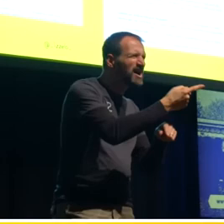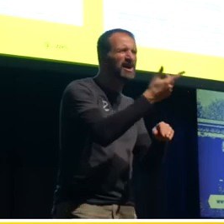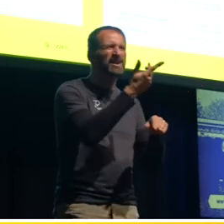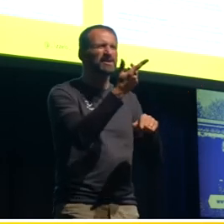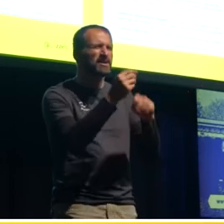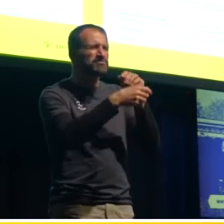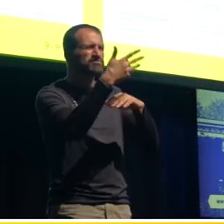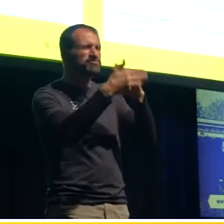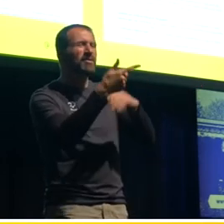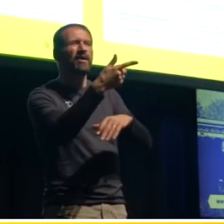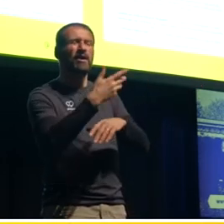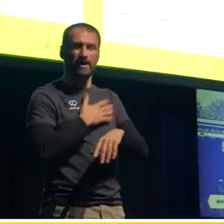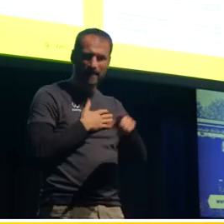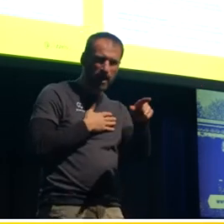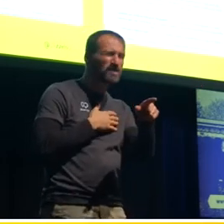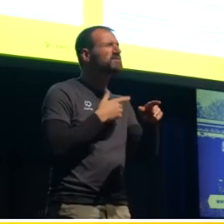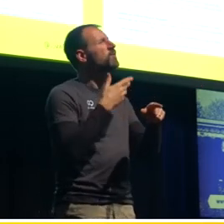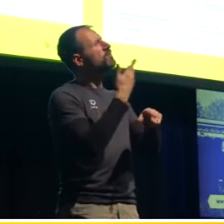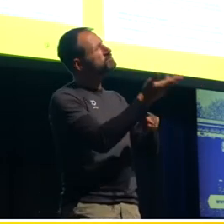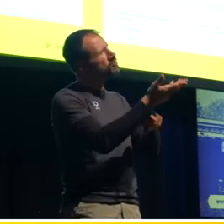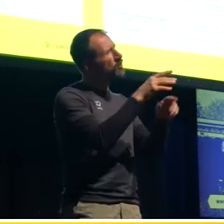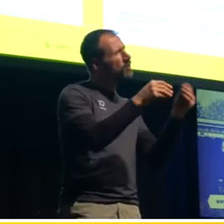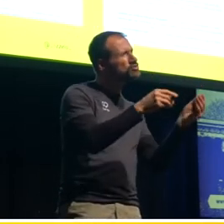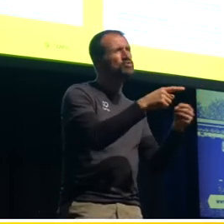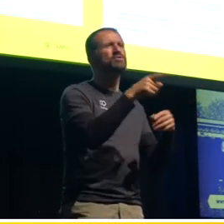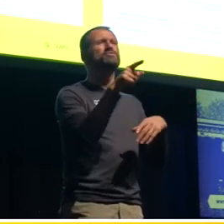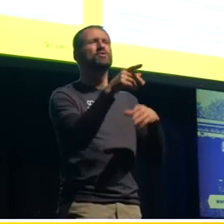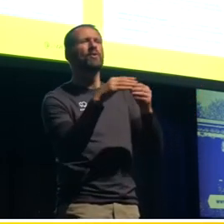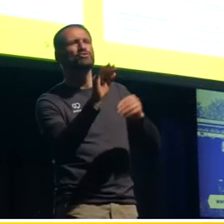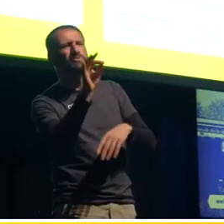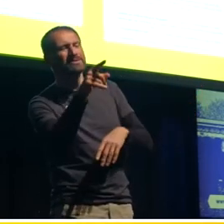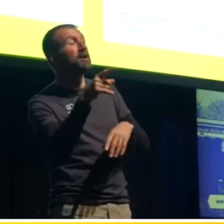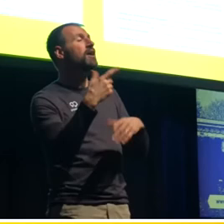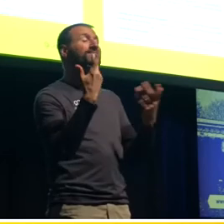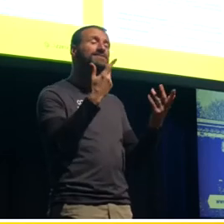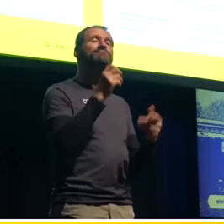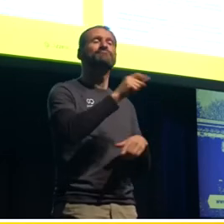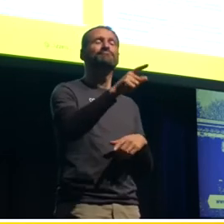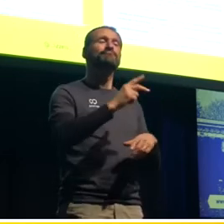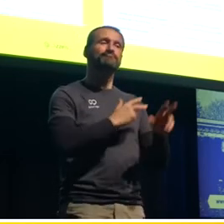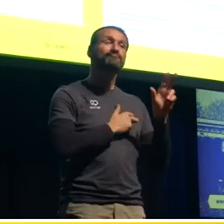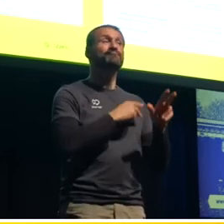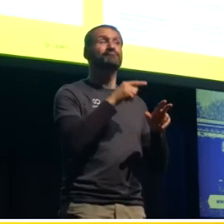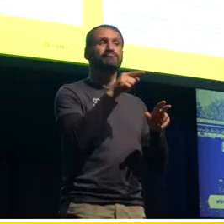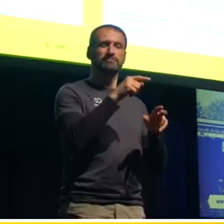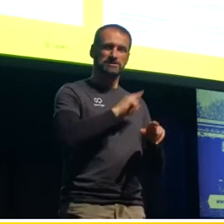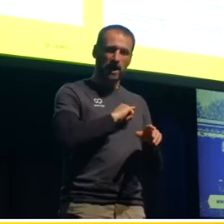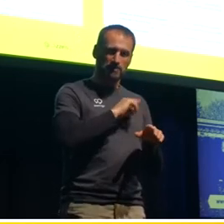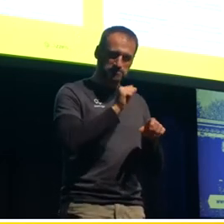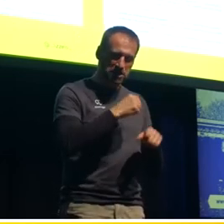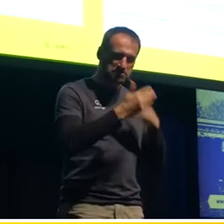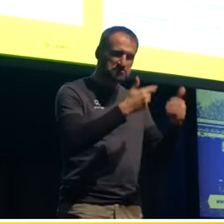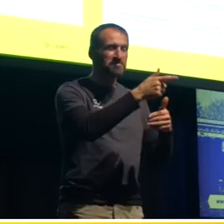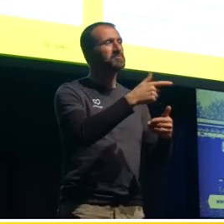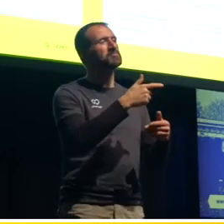they appear, how you like them, how you could realize how you can go on with them. Is there any possibilities? Are there